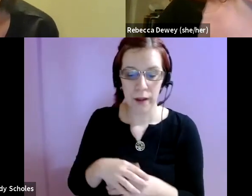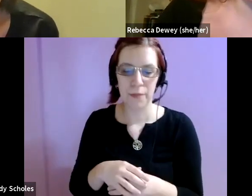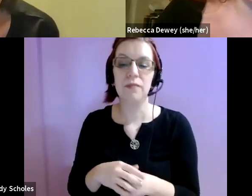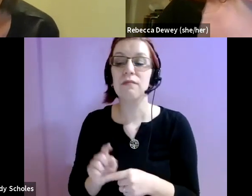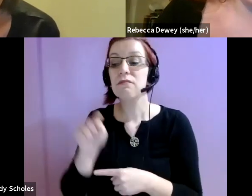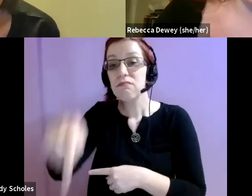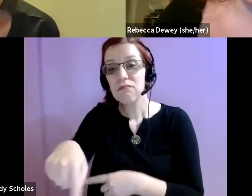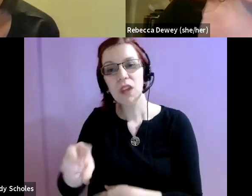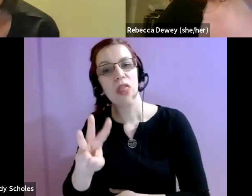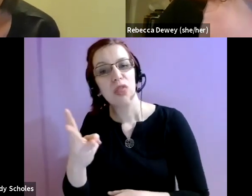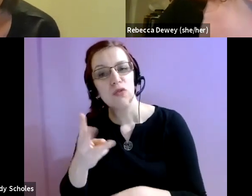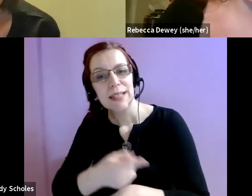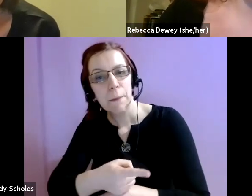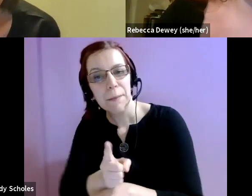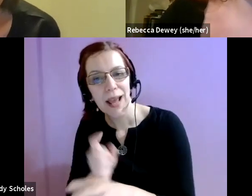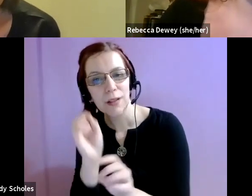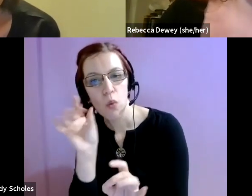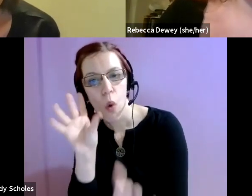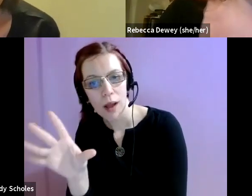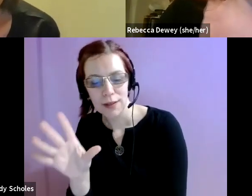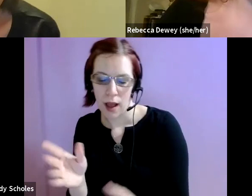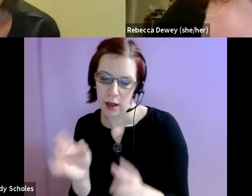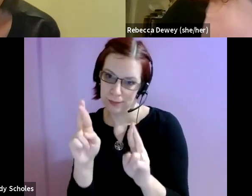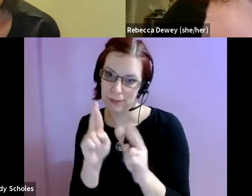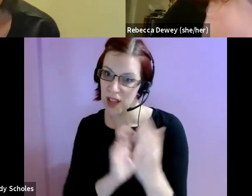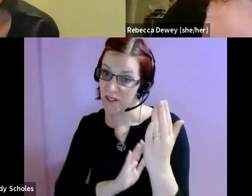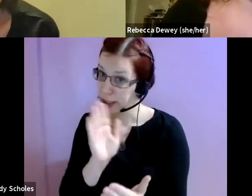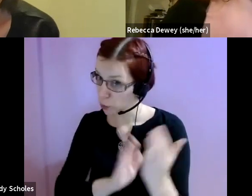is going to be in the spring, and we're hoping to do that in person. So keep